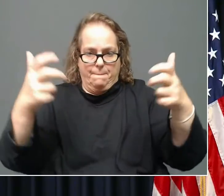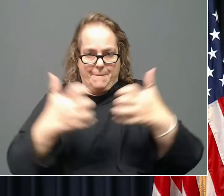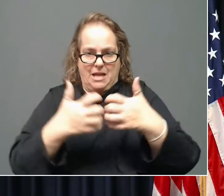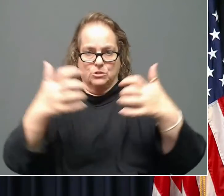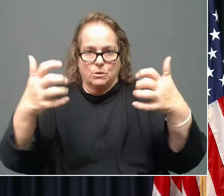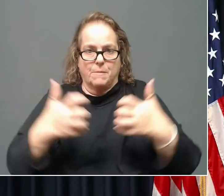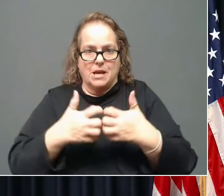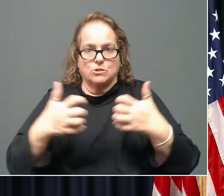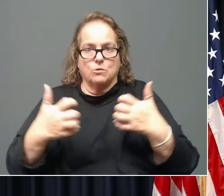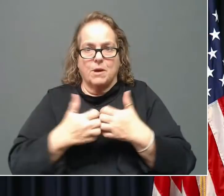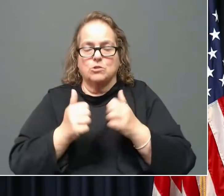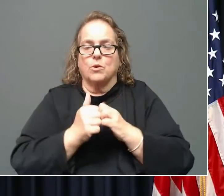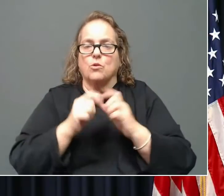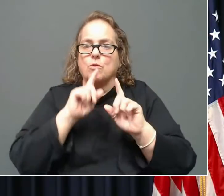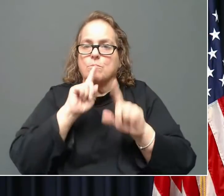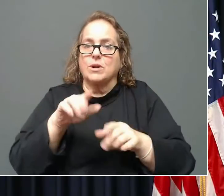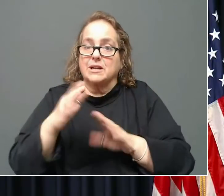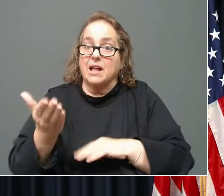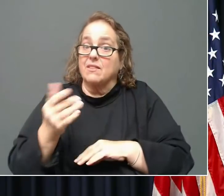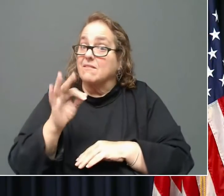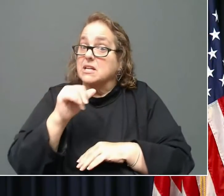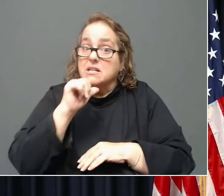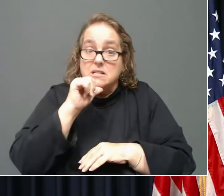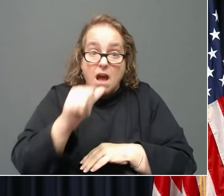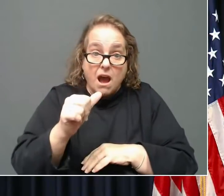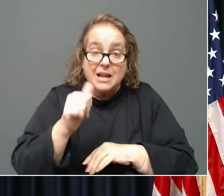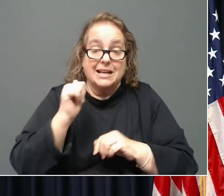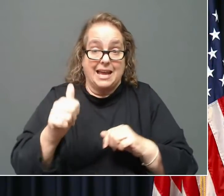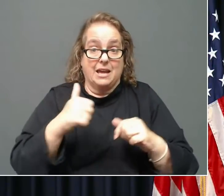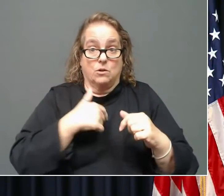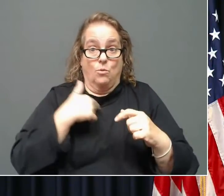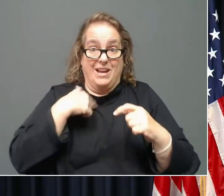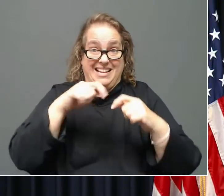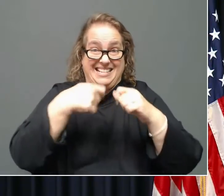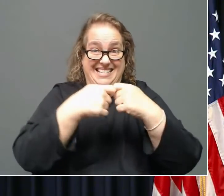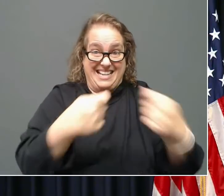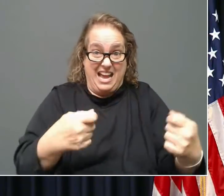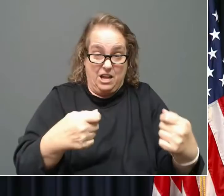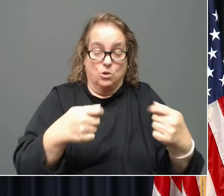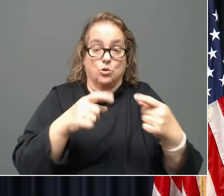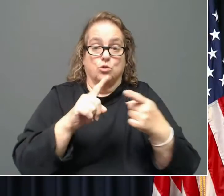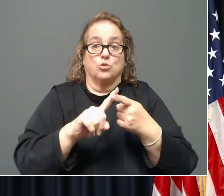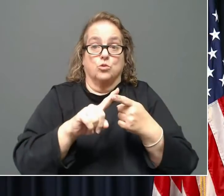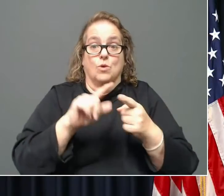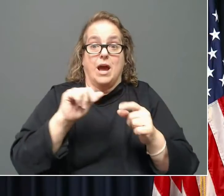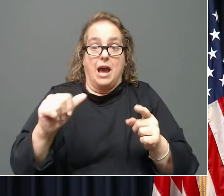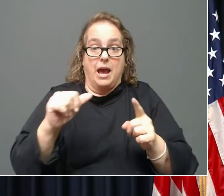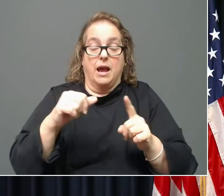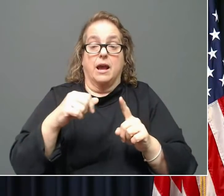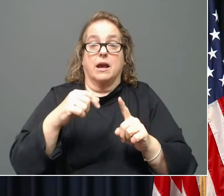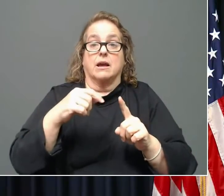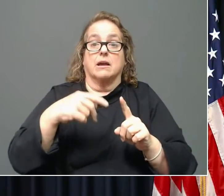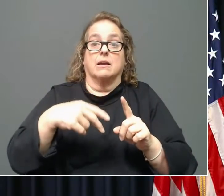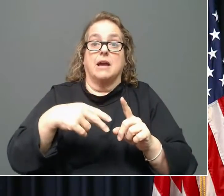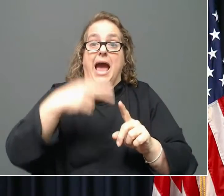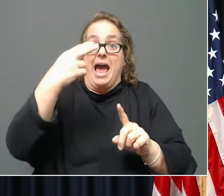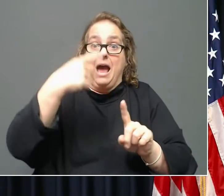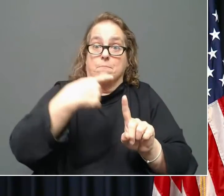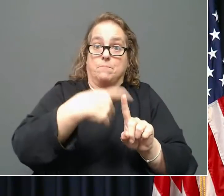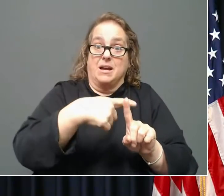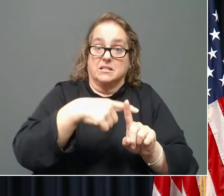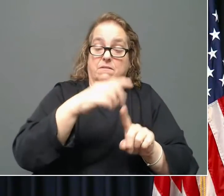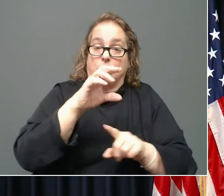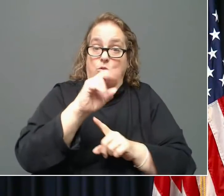If not, we're going to be looking at whether we can tie it to a positive COVID test. We'll then take each through the same